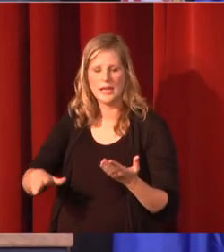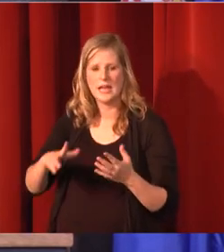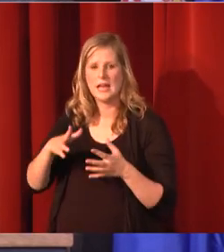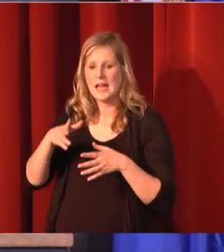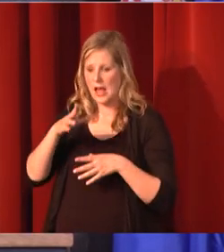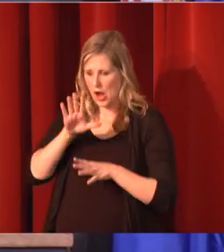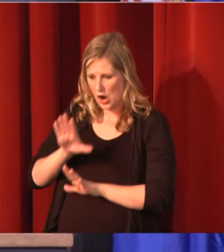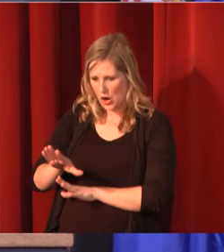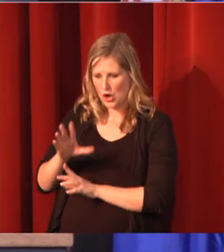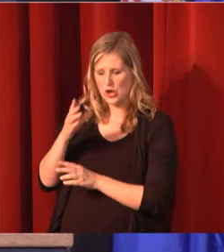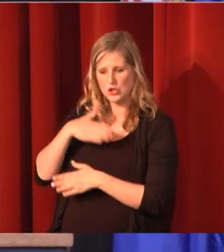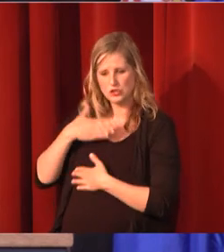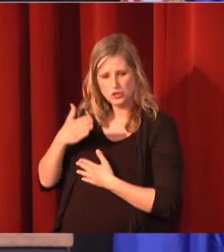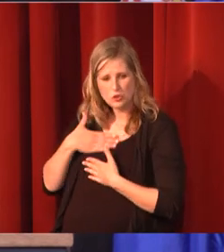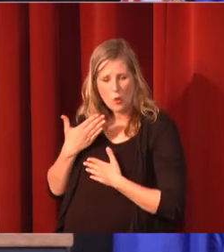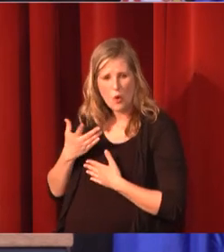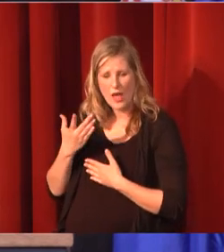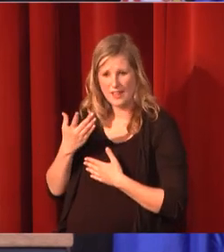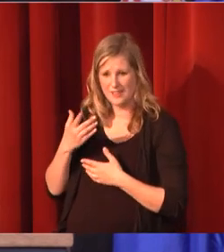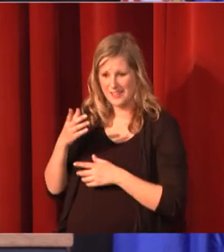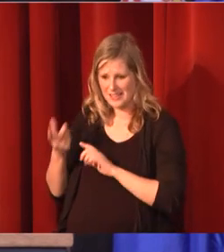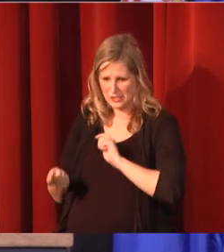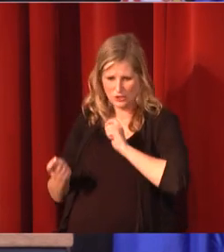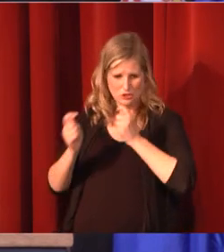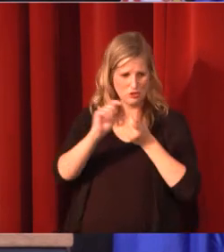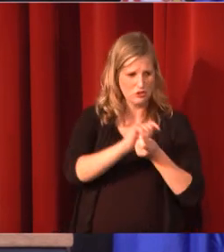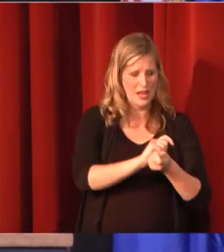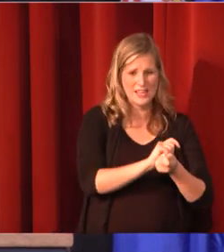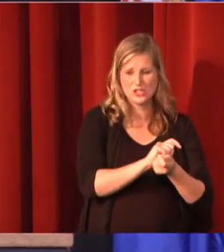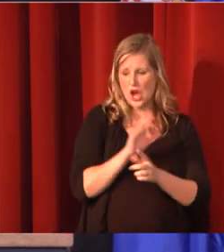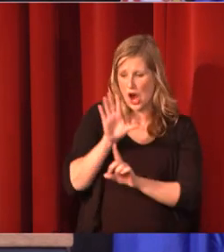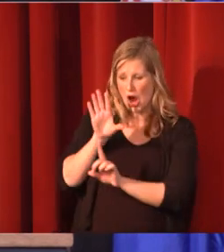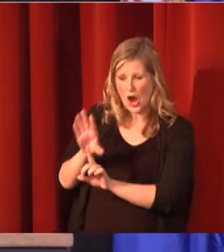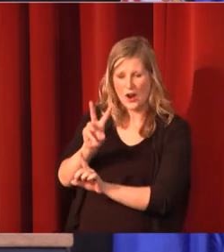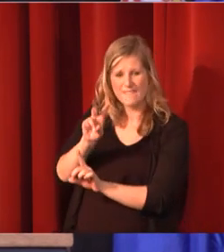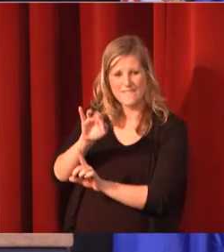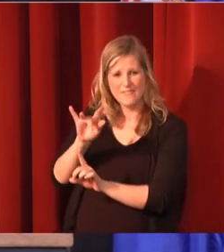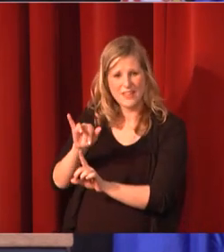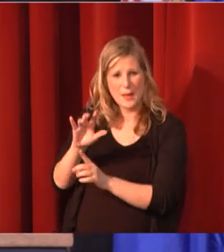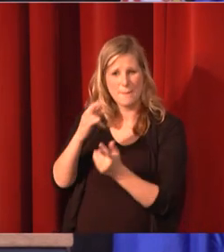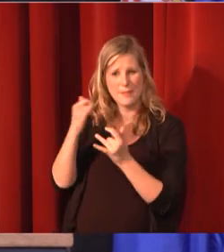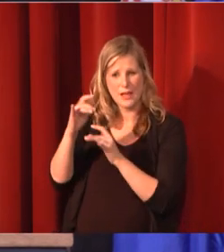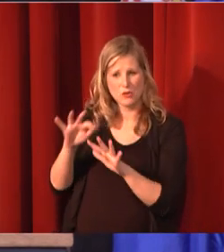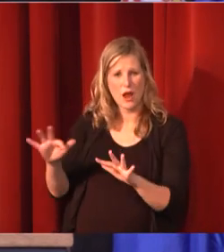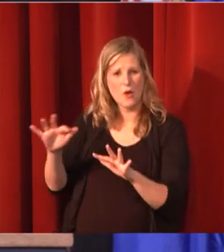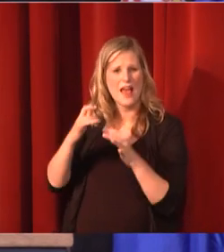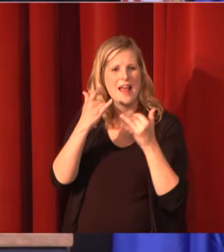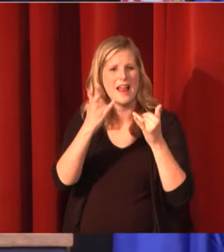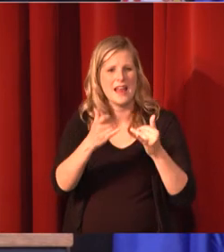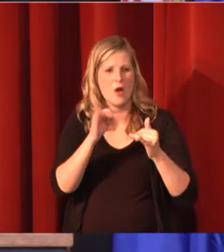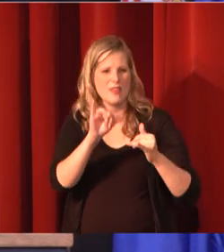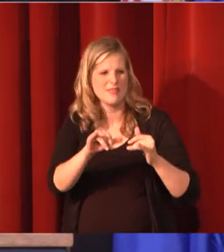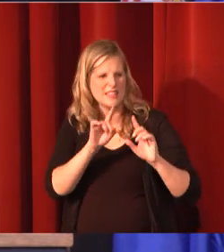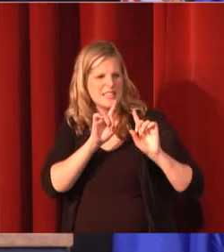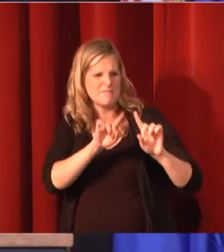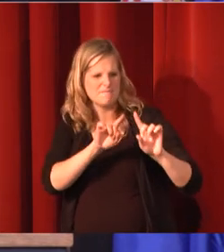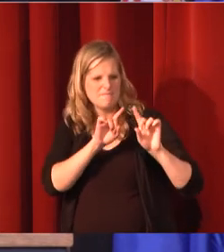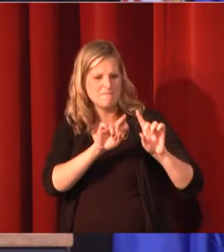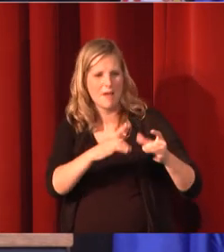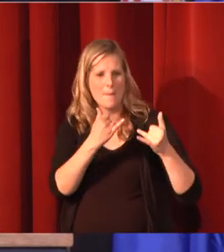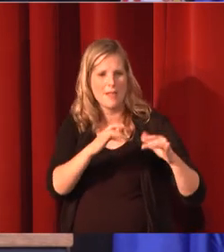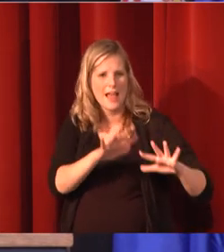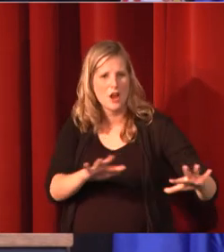other children by raising money to transform Vivi's playground at Boyd Park into a destination play space that